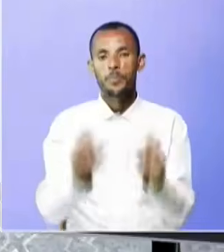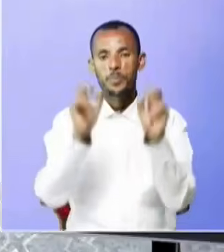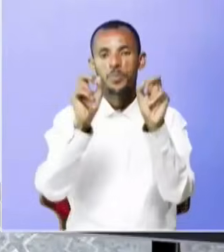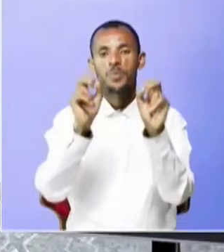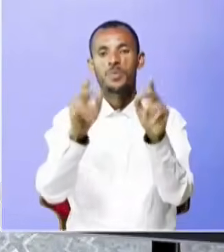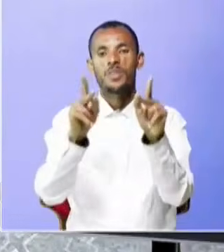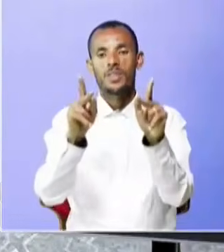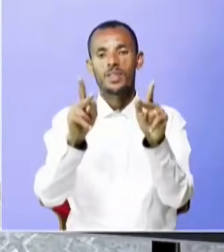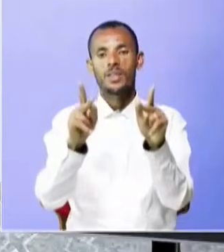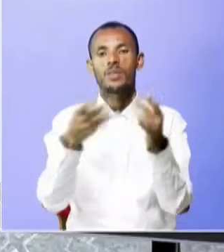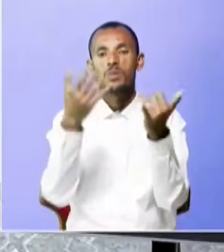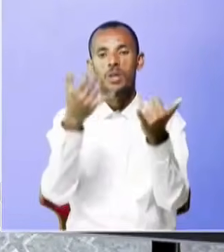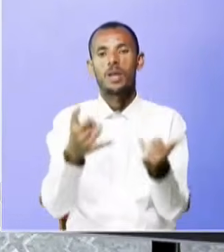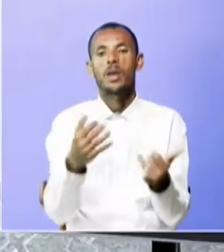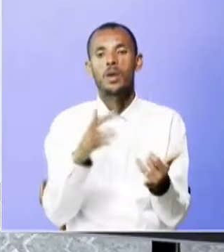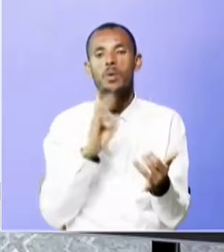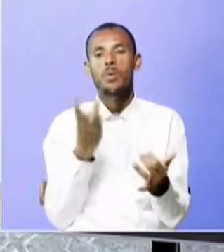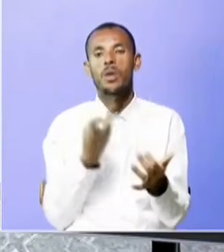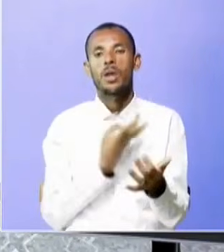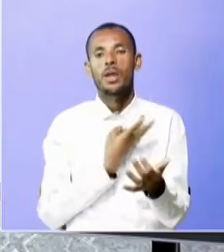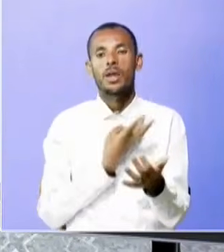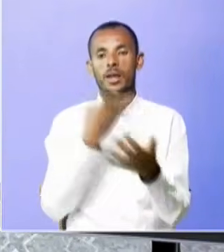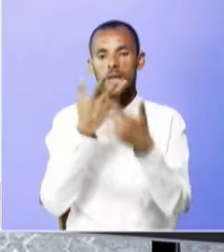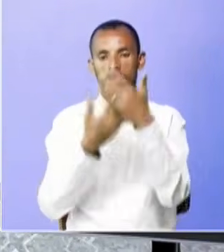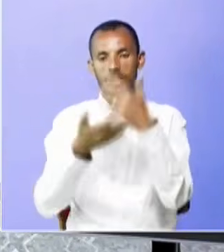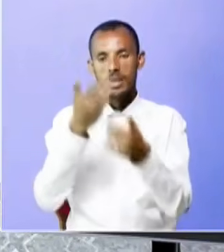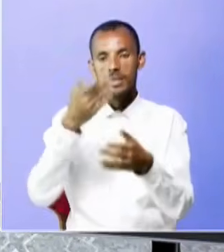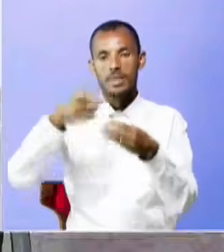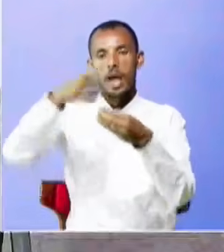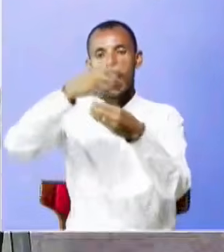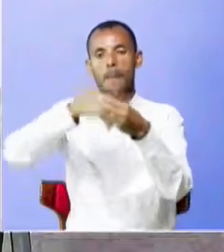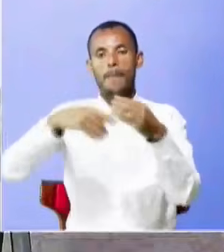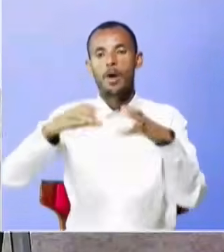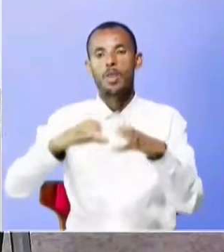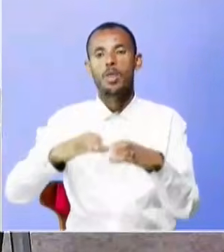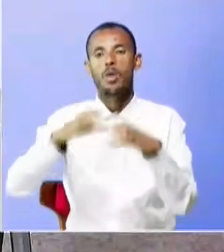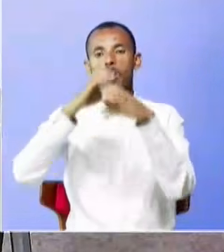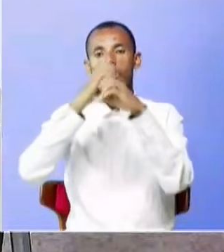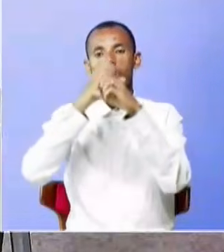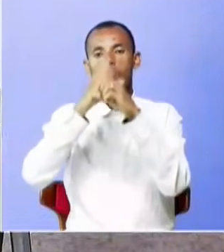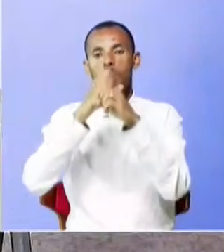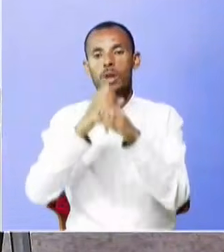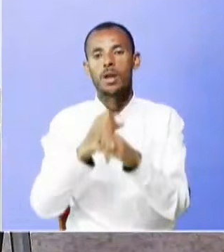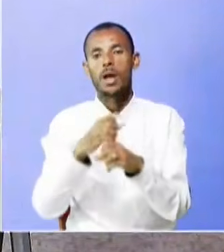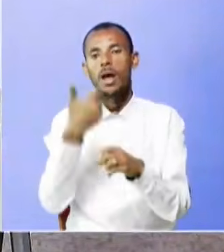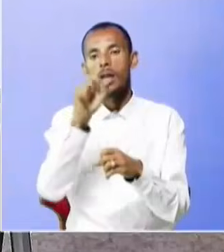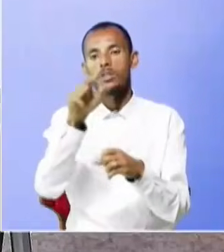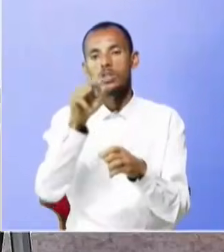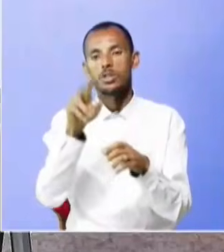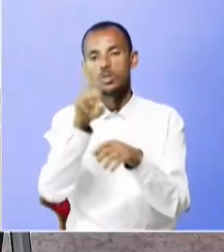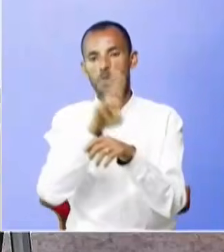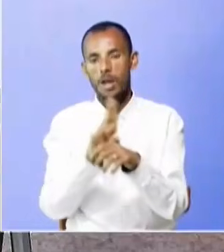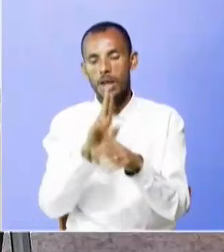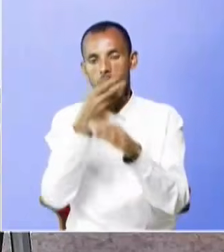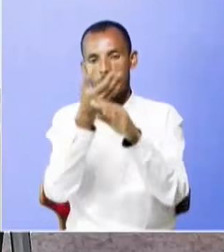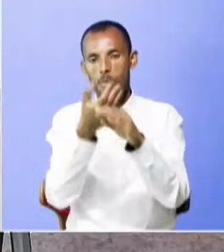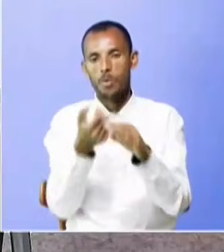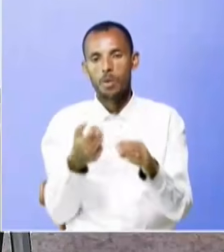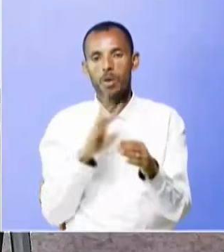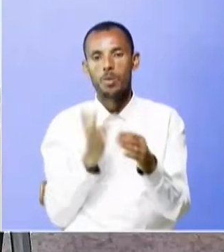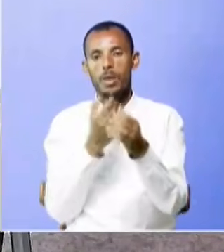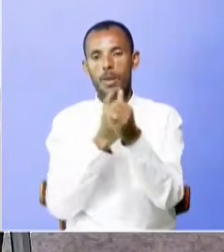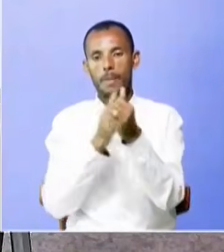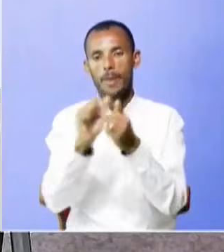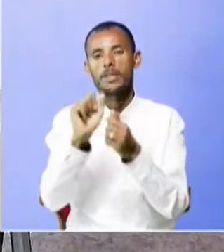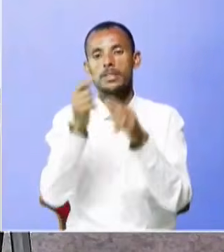Okay, today we discuss about a cone. Okay, as usual, before we proceed to